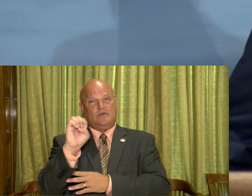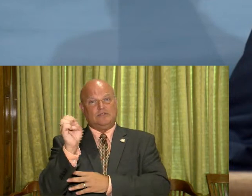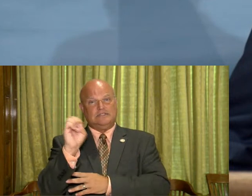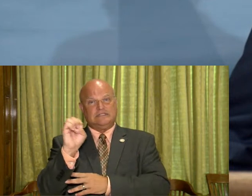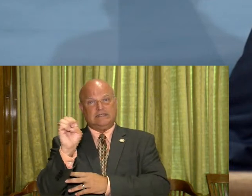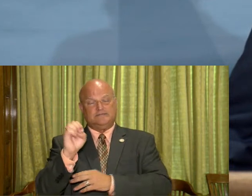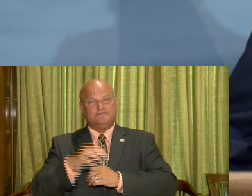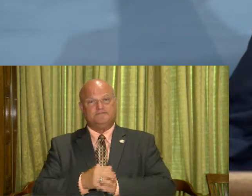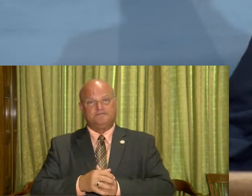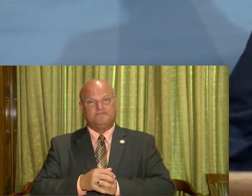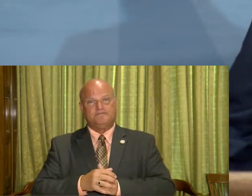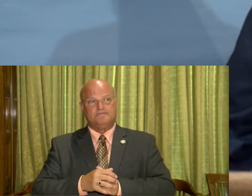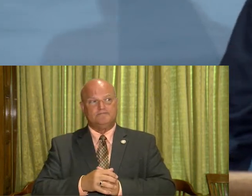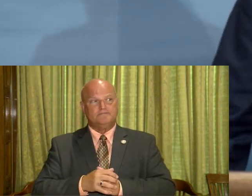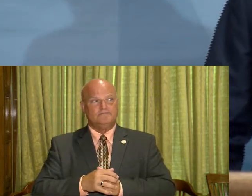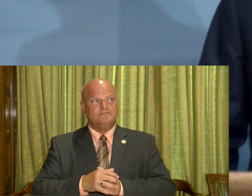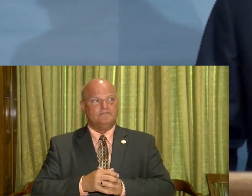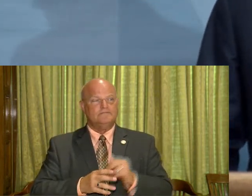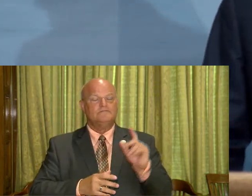emergency.